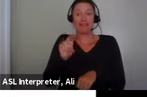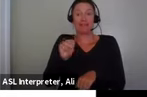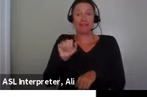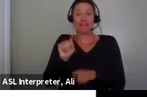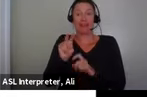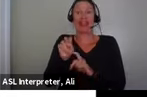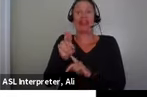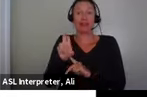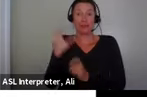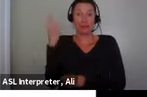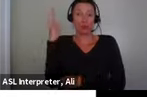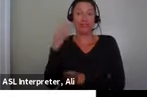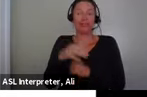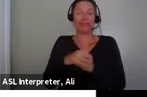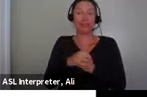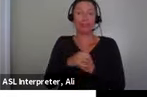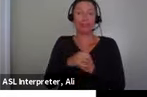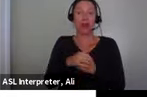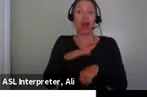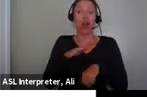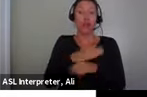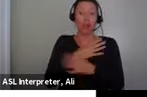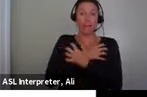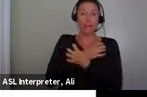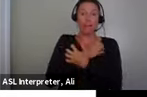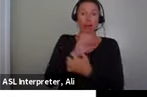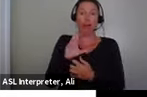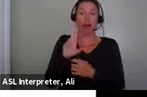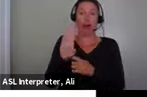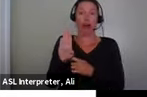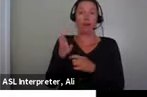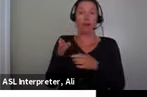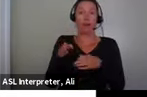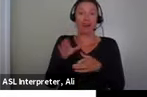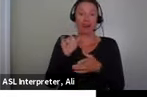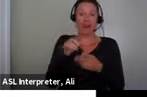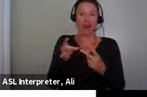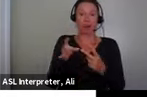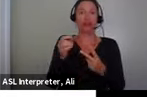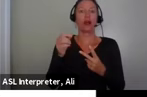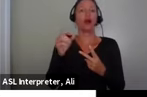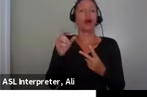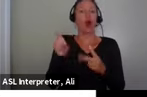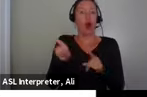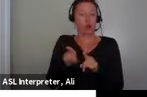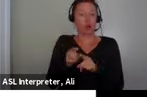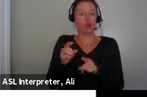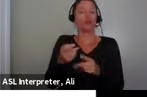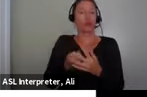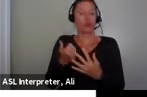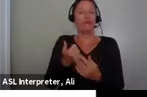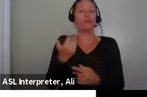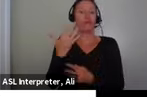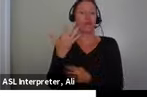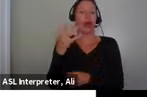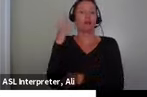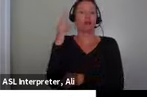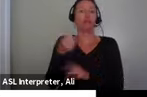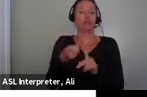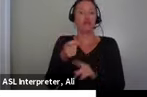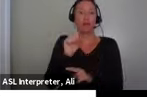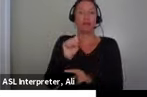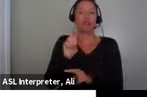on the Bear Cub Way alternative, there would also be 5 trees removed on the SRJC